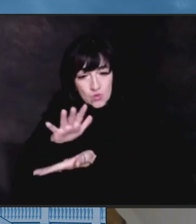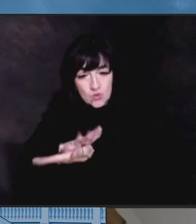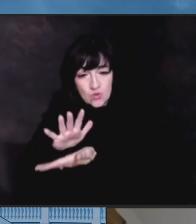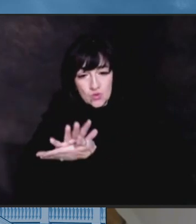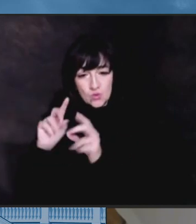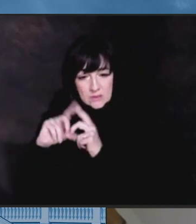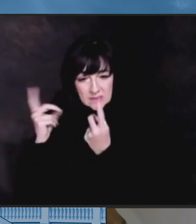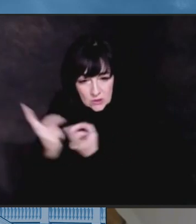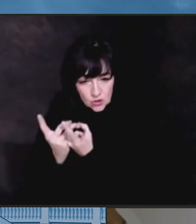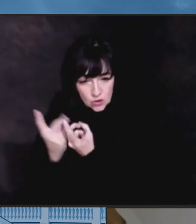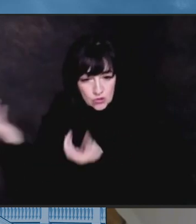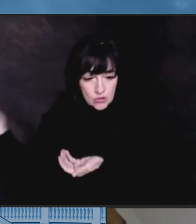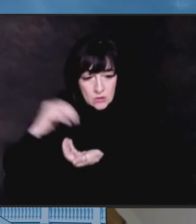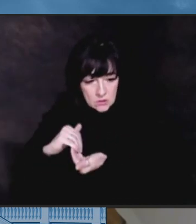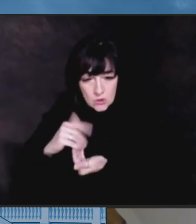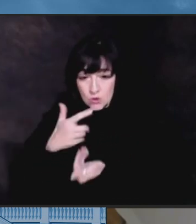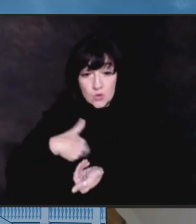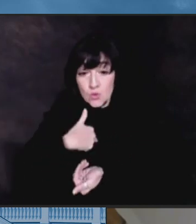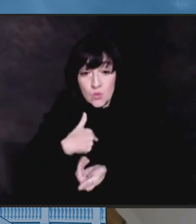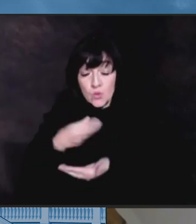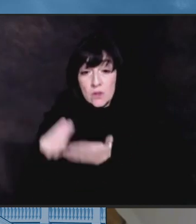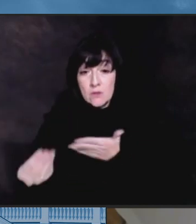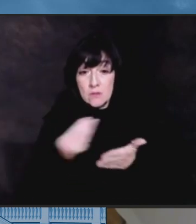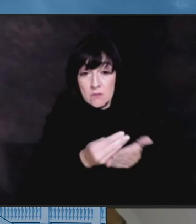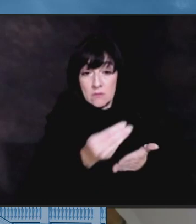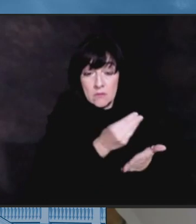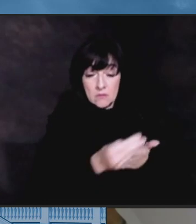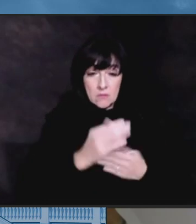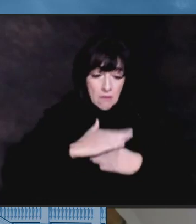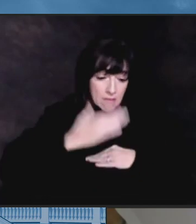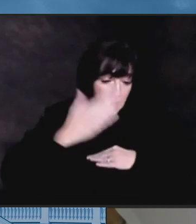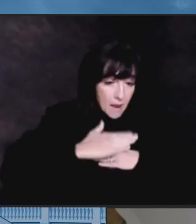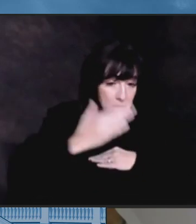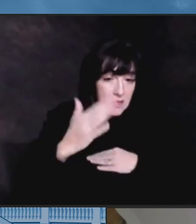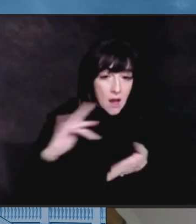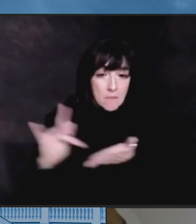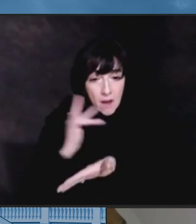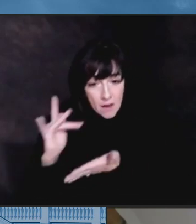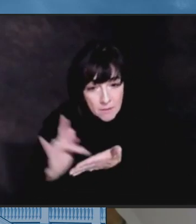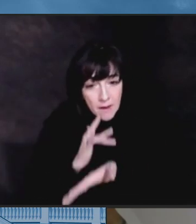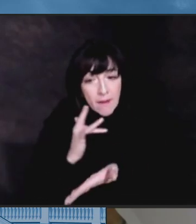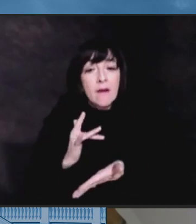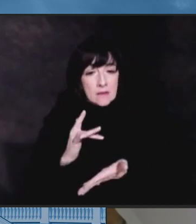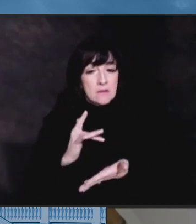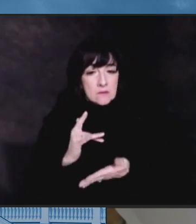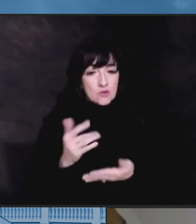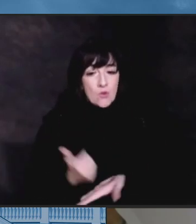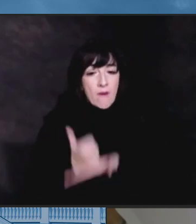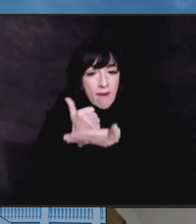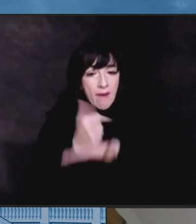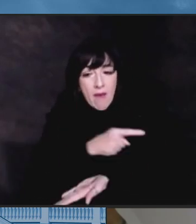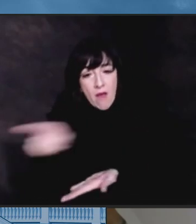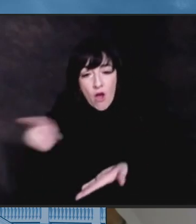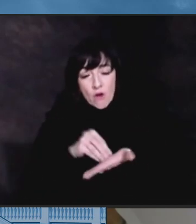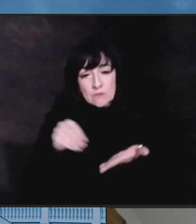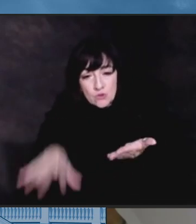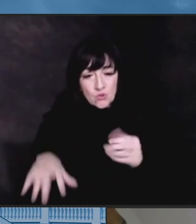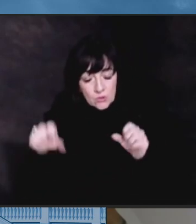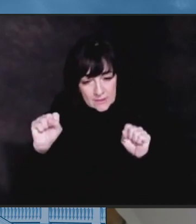25,000 devices, enabling families and students to connect for their remote